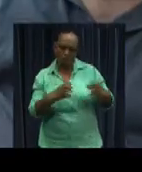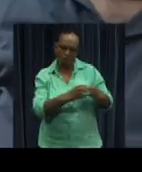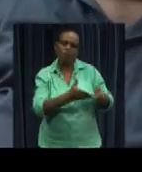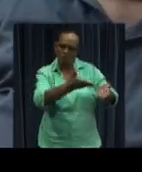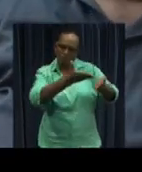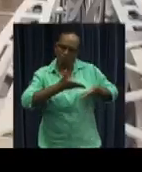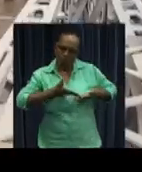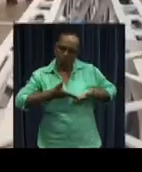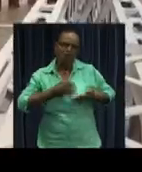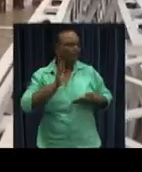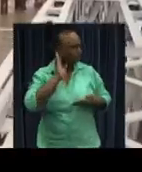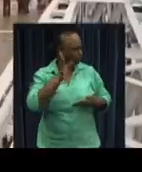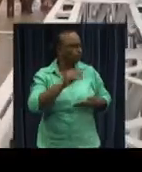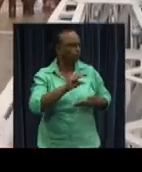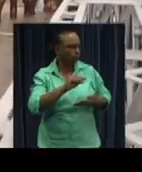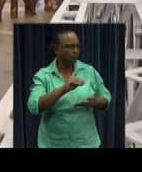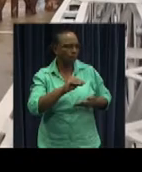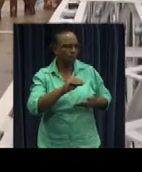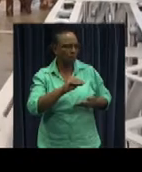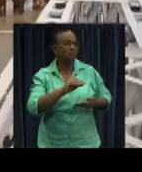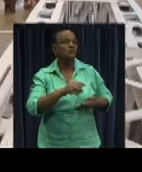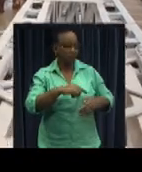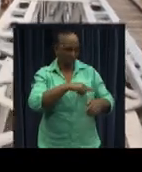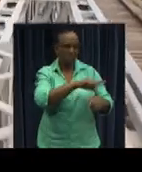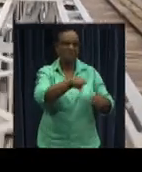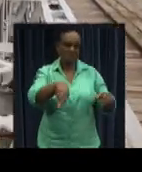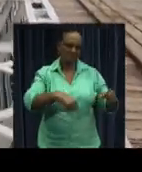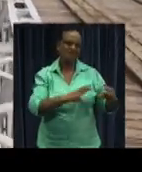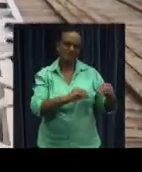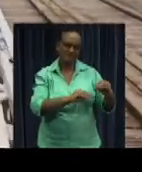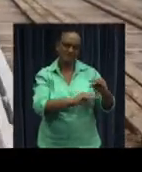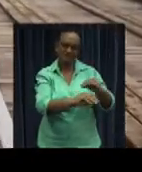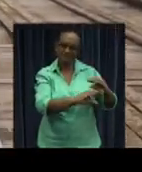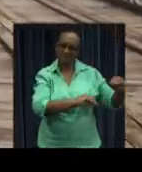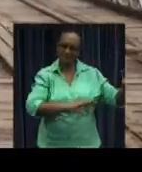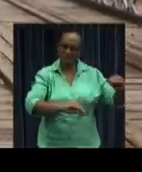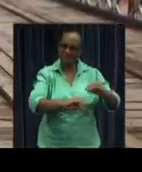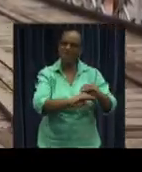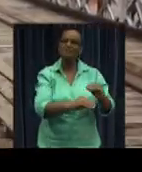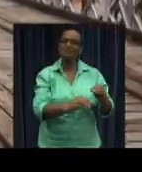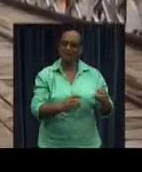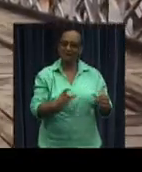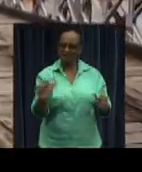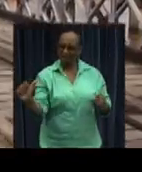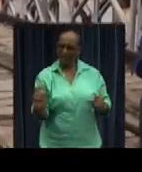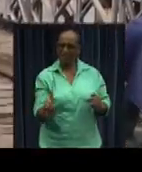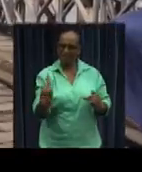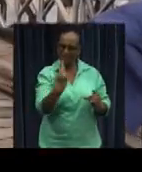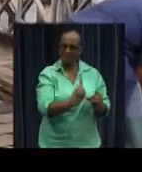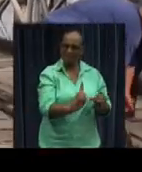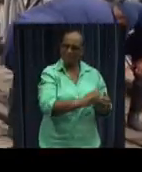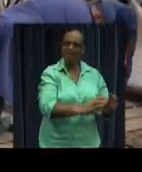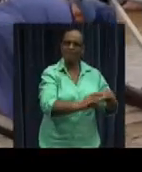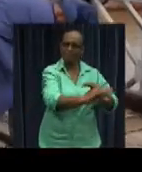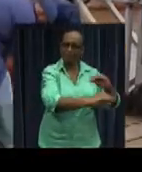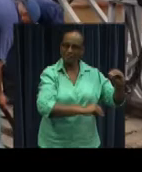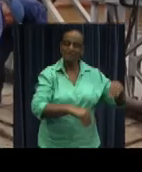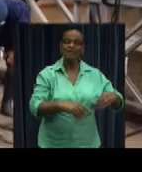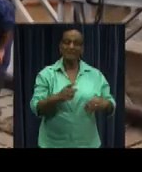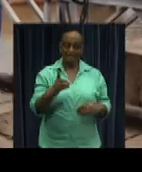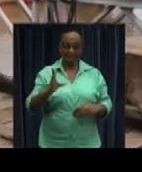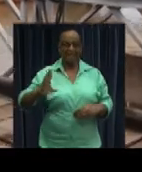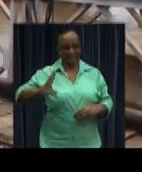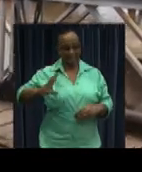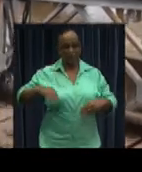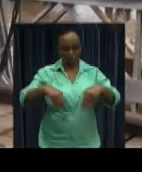to the problems of the fishing industry. Minister Suresh Algo received and heard the group in